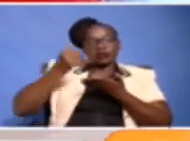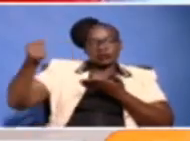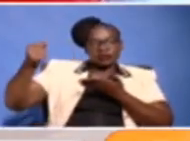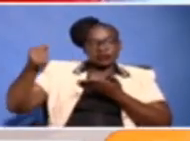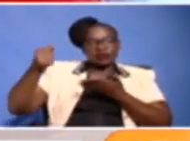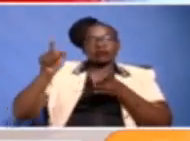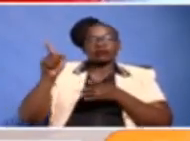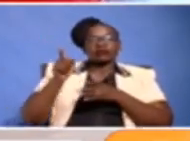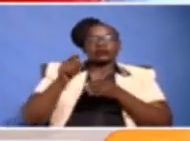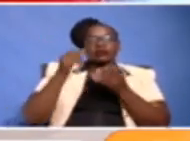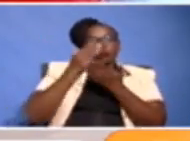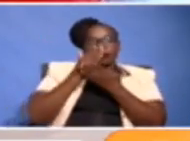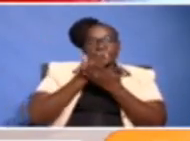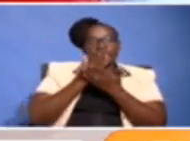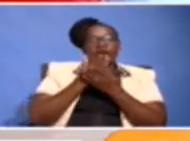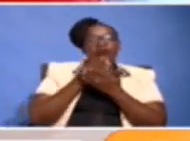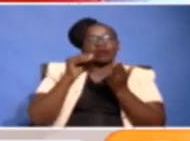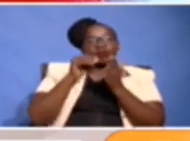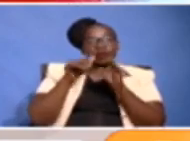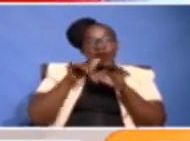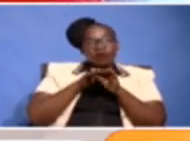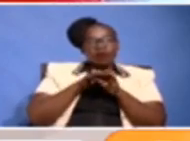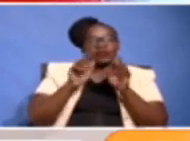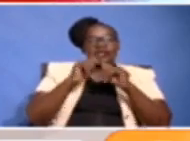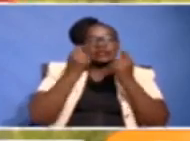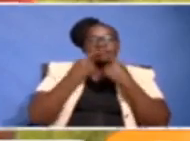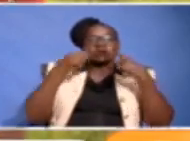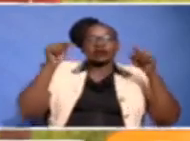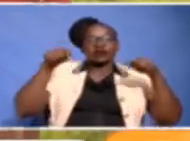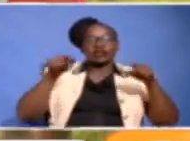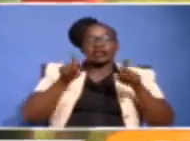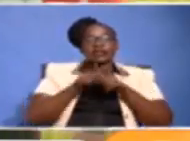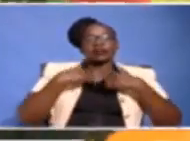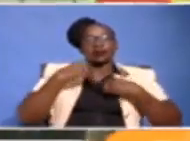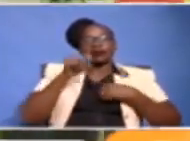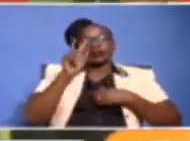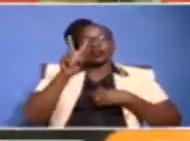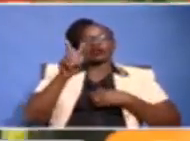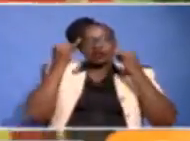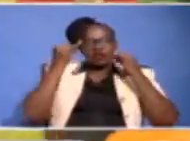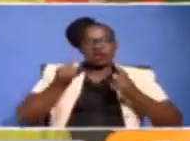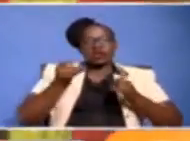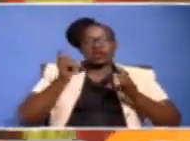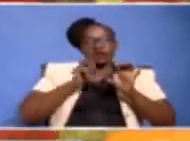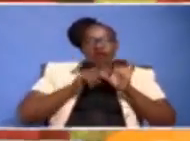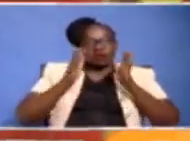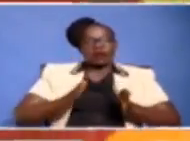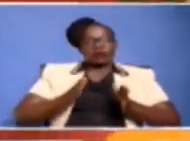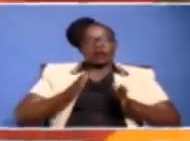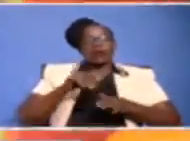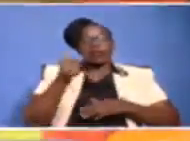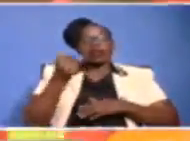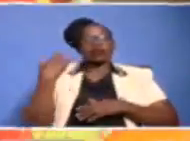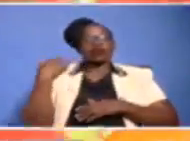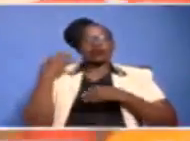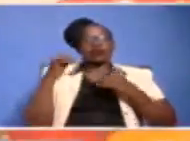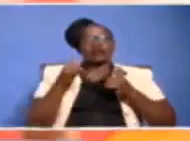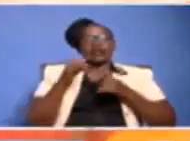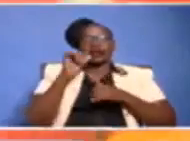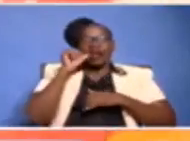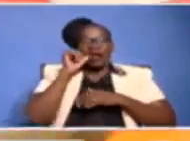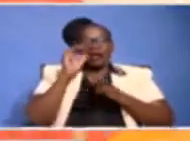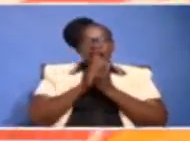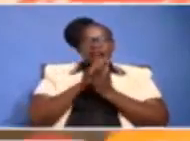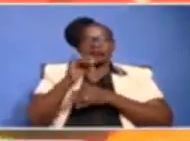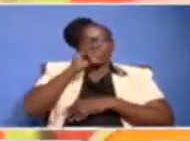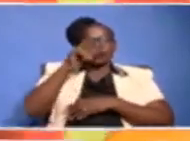30-man squad named today by head coach Sebastian Migne. The squad also has two new call-ups in Henry Ocheng, who plays for Braintree Town